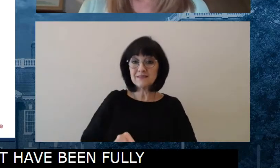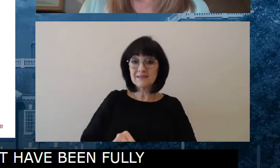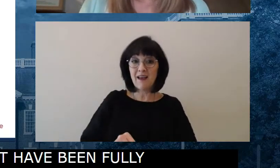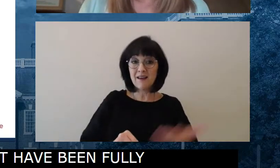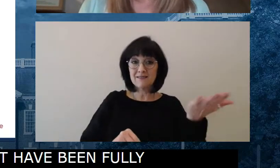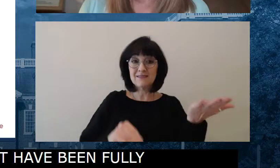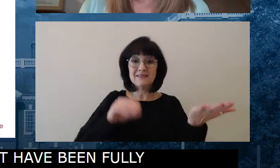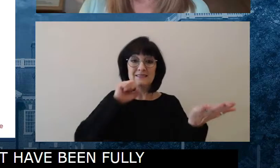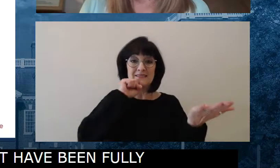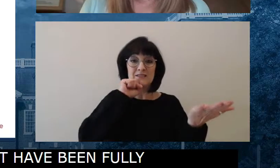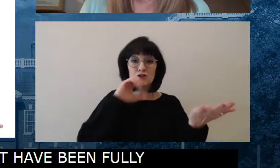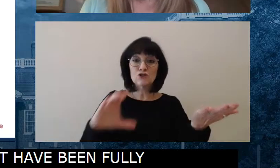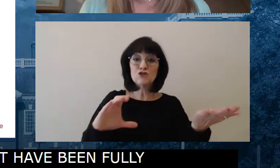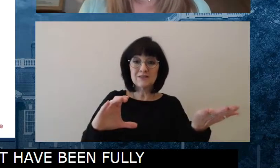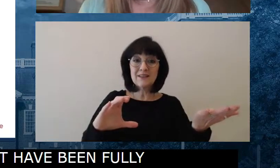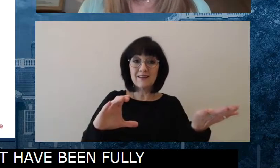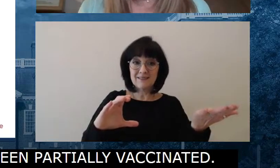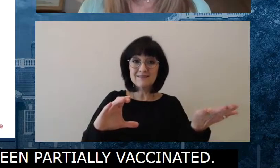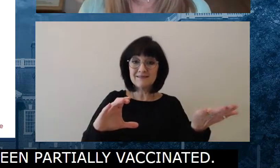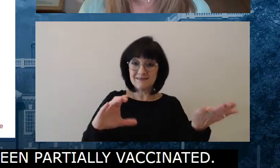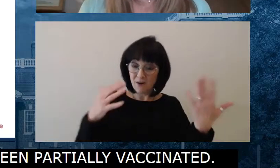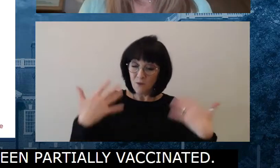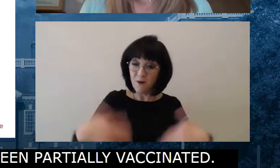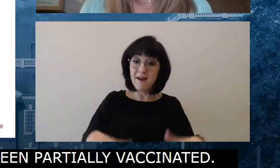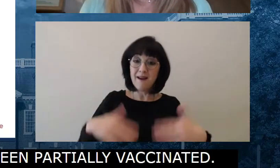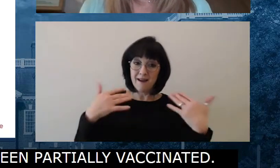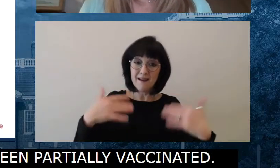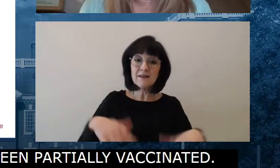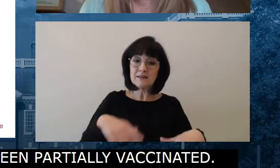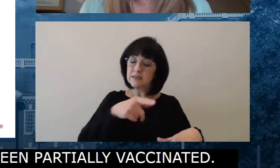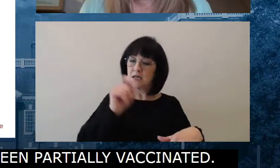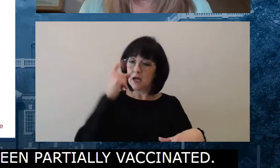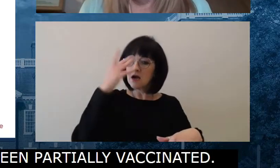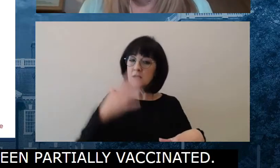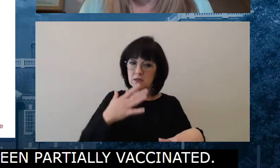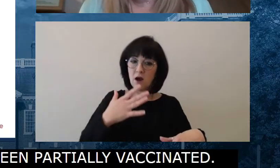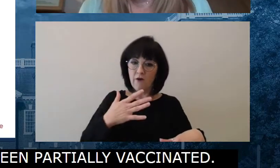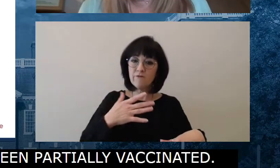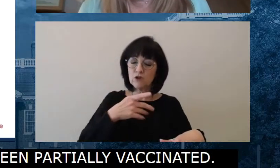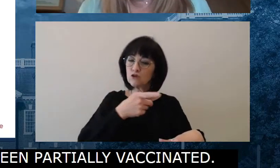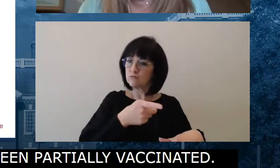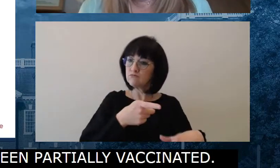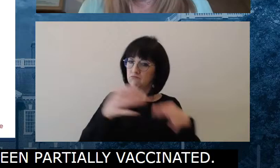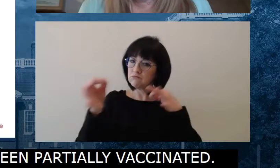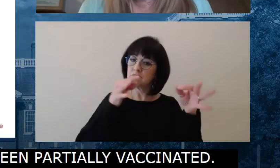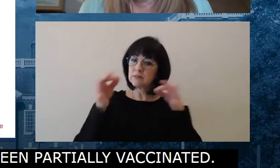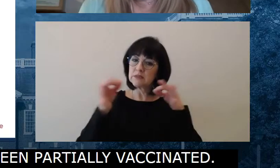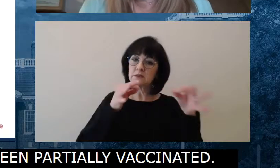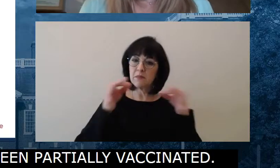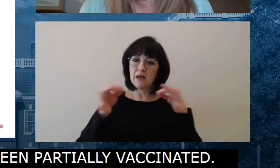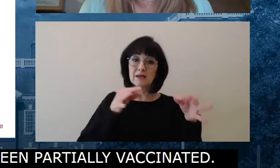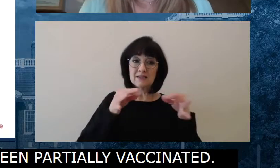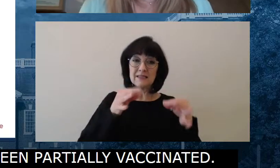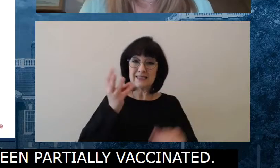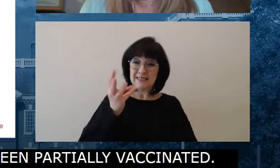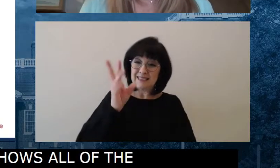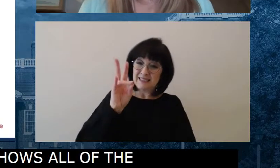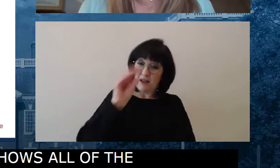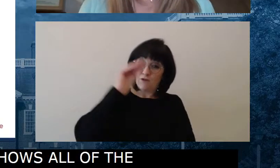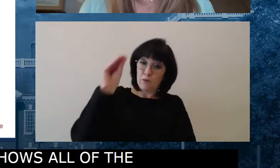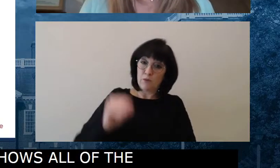is helpful information. And on this slide, as the governor said, we're really excited that 67%